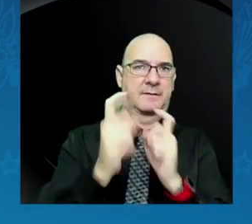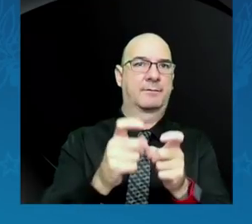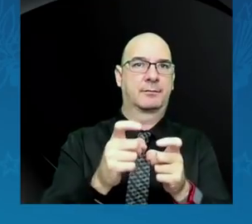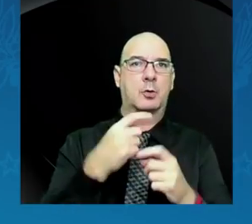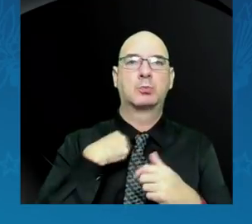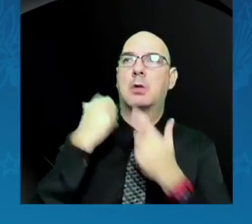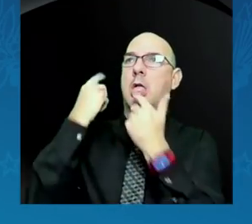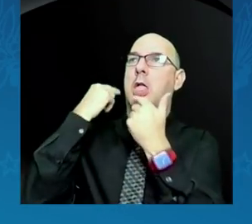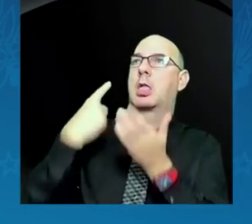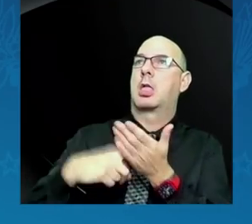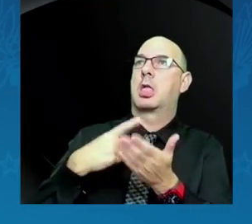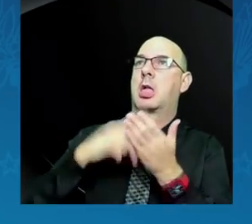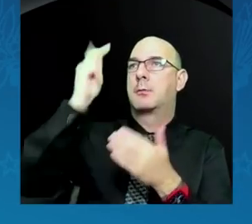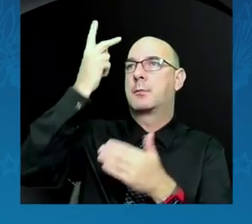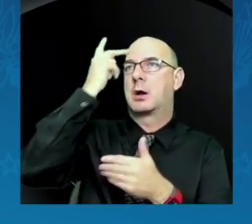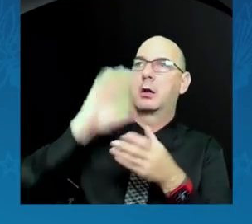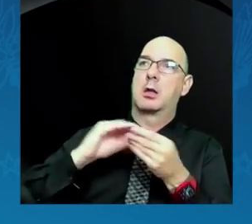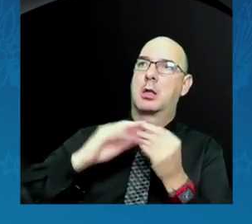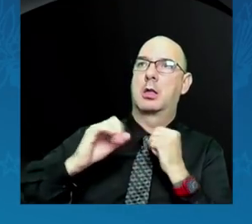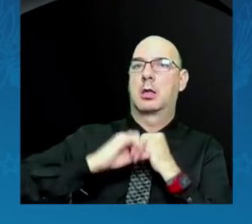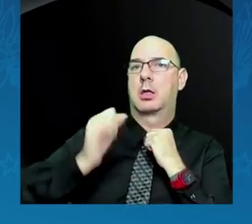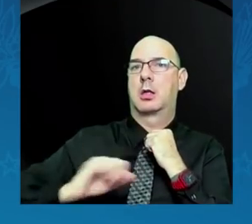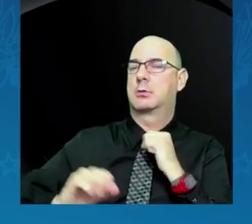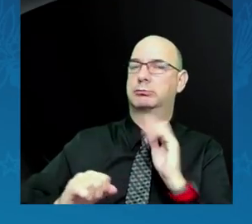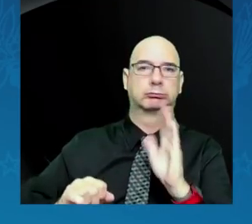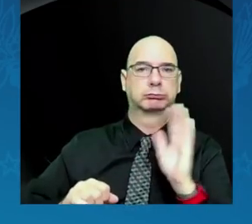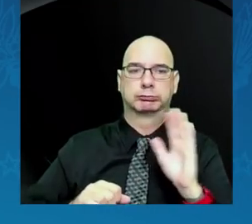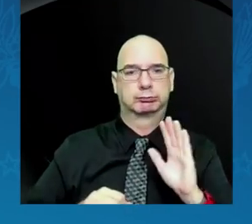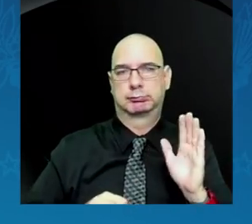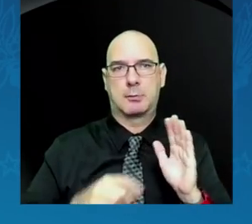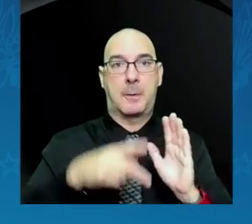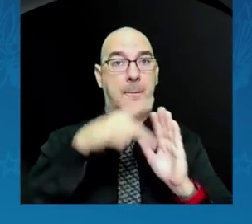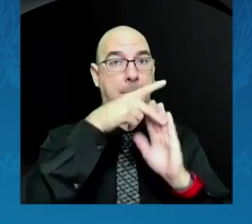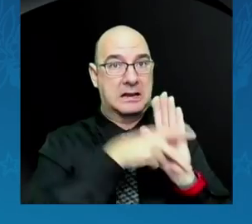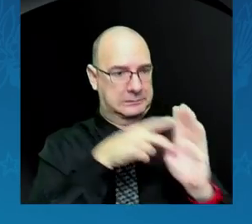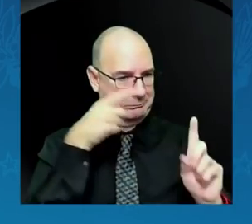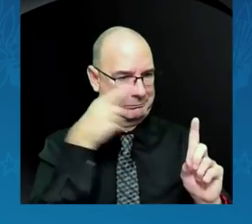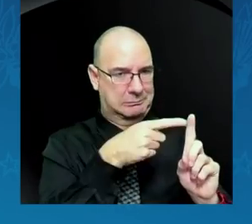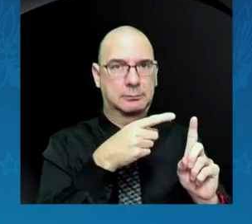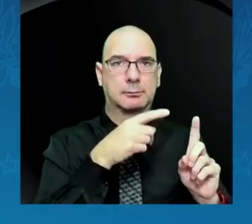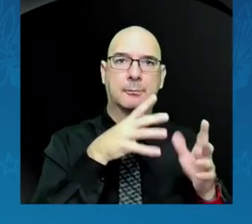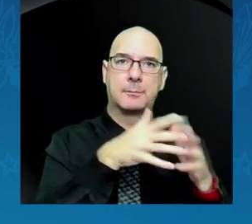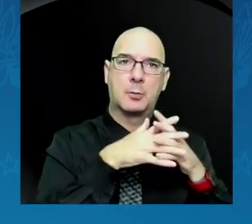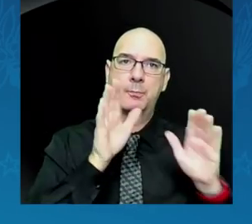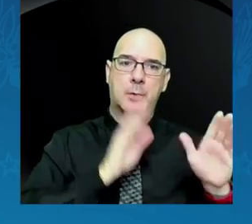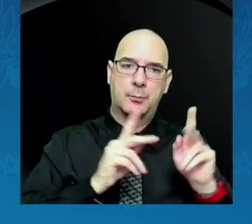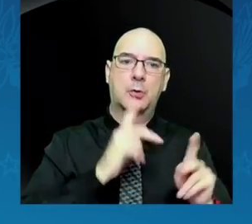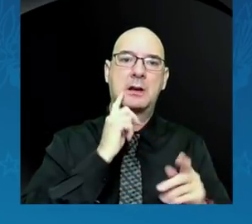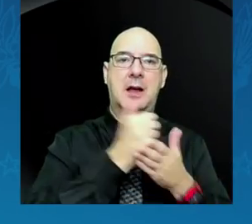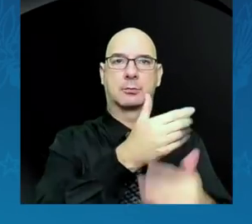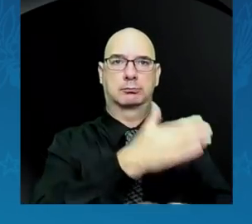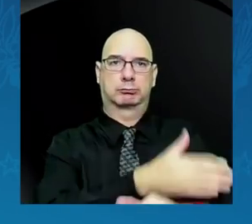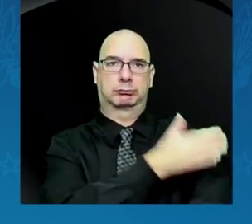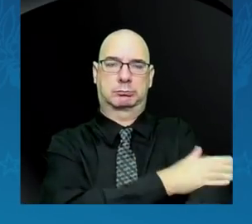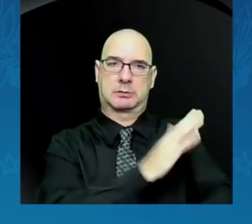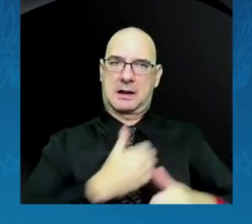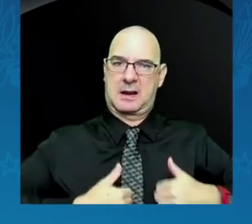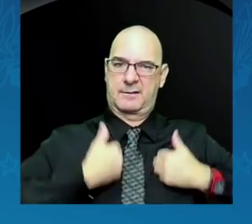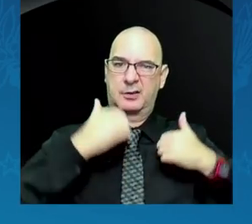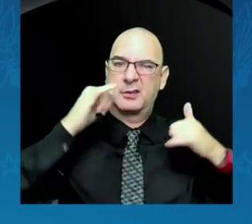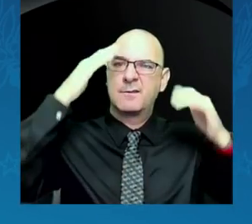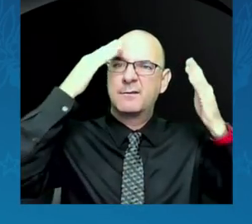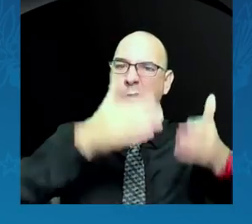the policies that are going to impact them and improve their lives, and that's where we're putting our attention. Our next question will come